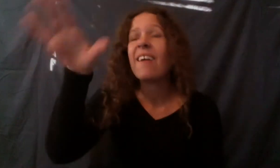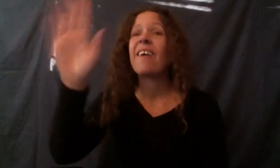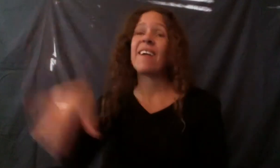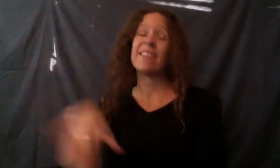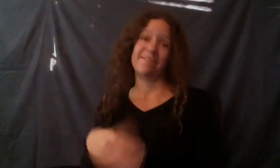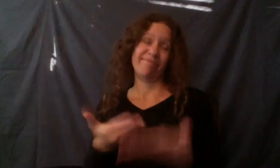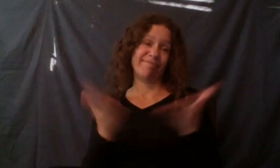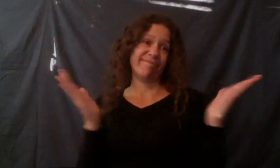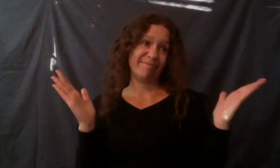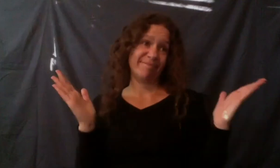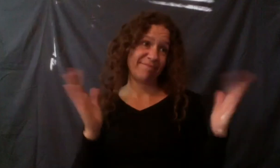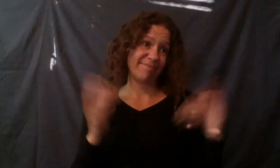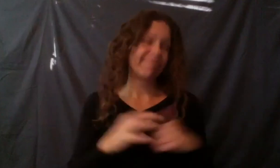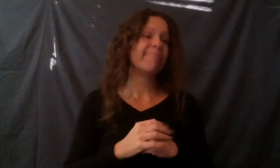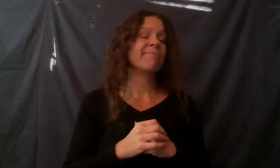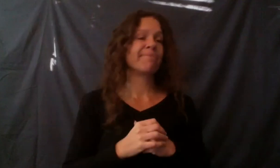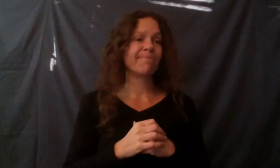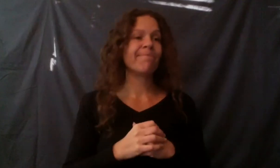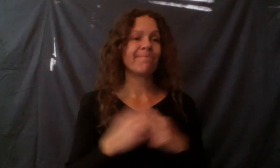Hey,